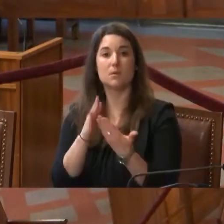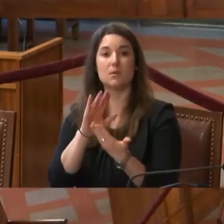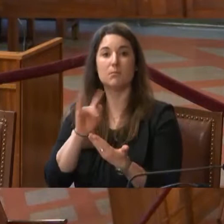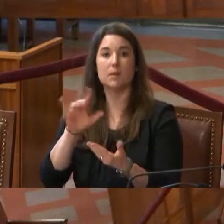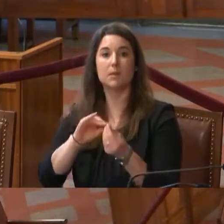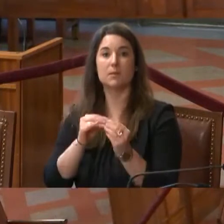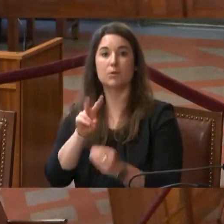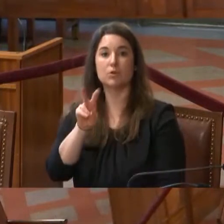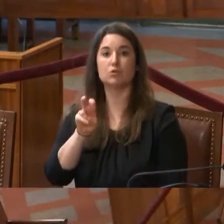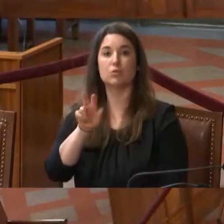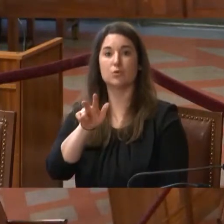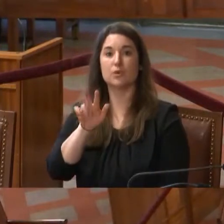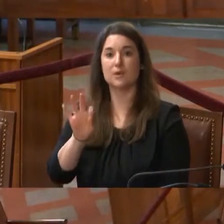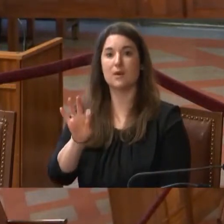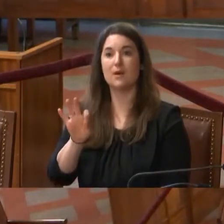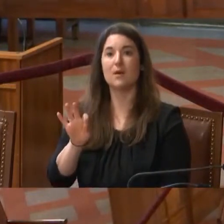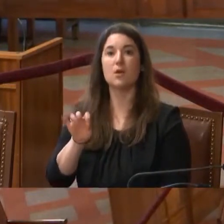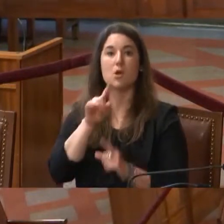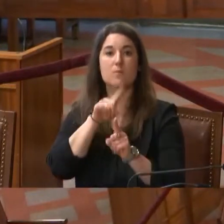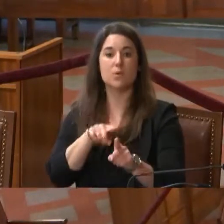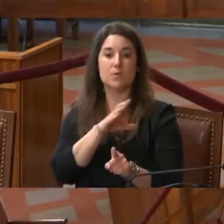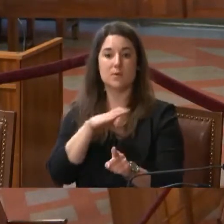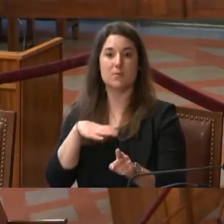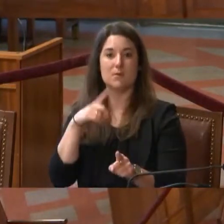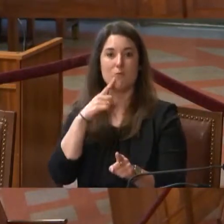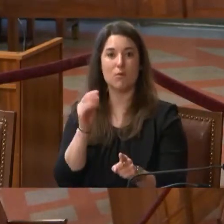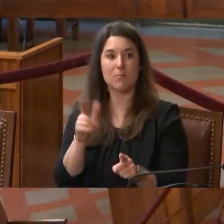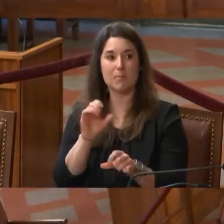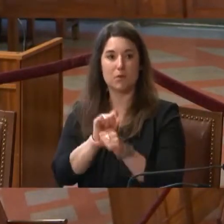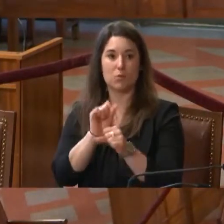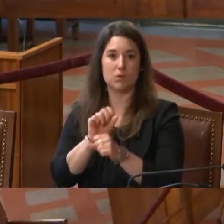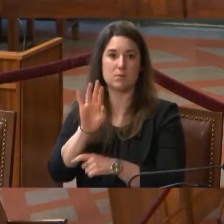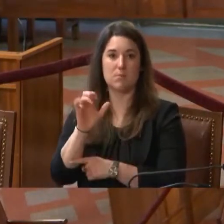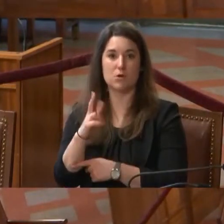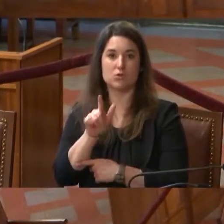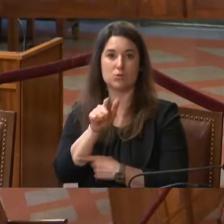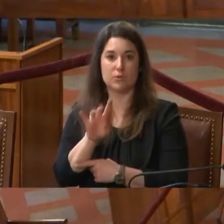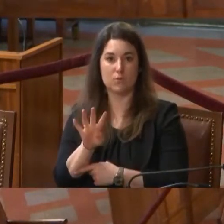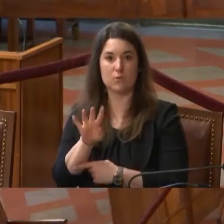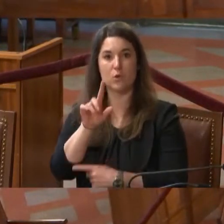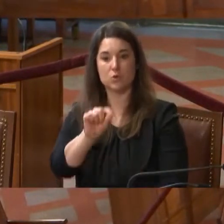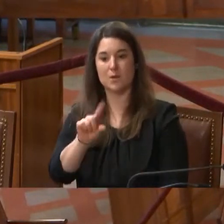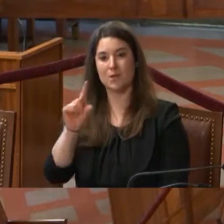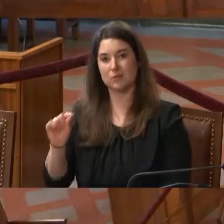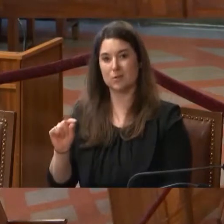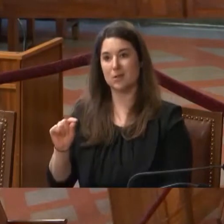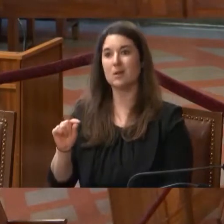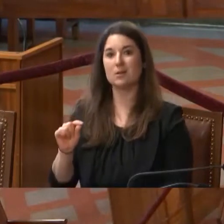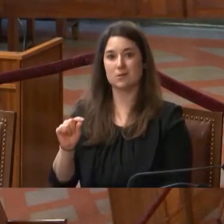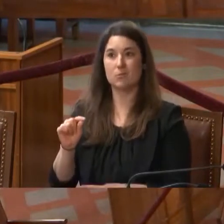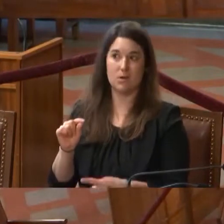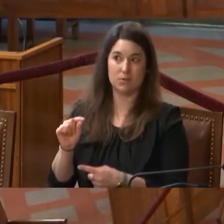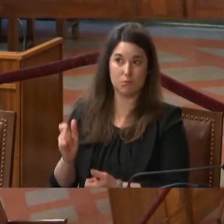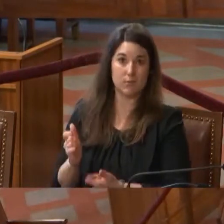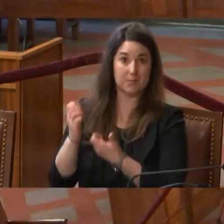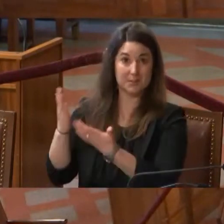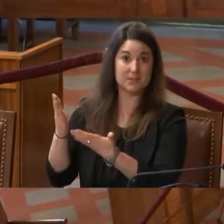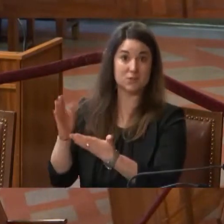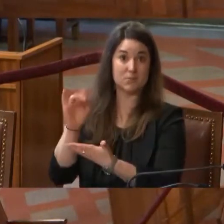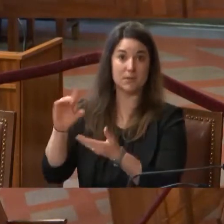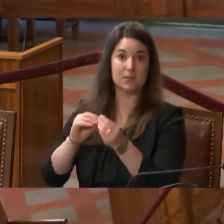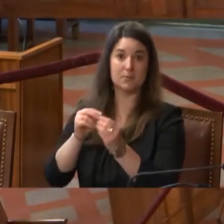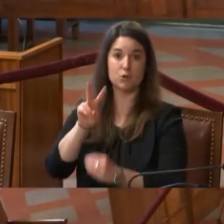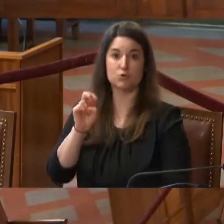Number 239, Report of the Committee on Public Works for March 24, 2020, with an affirmative recommendation. Bill